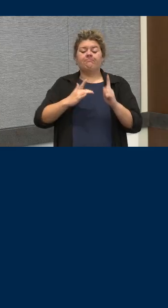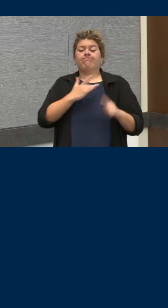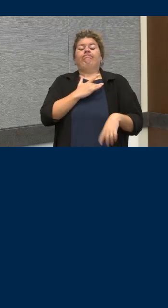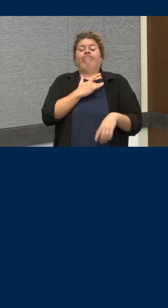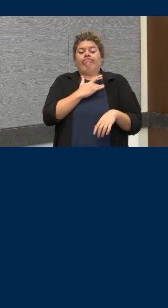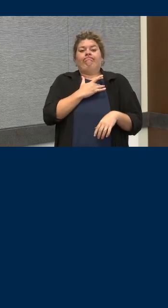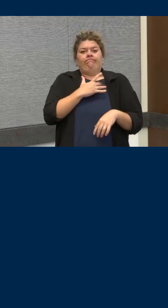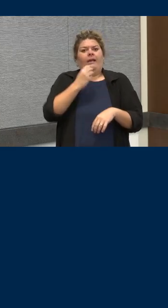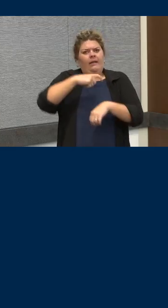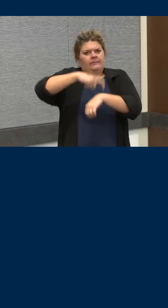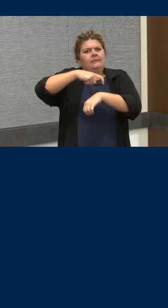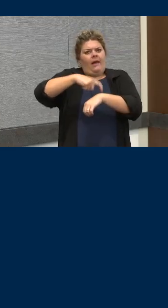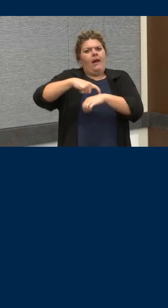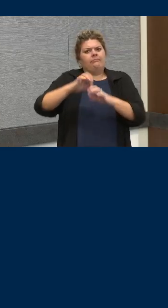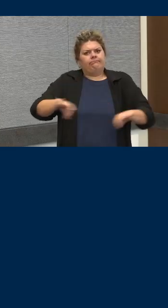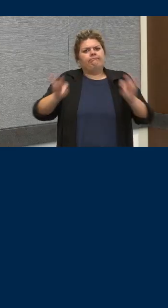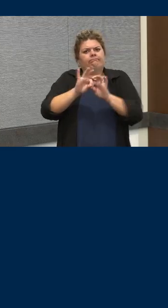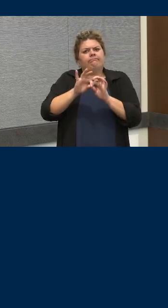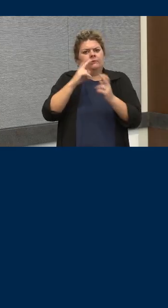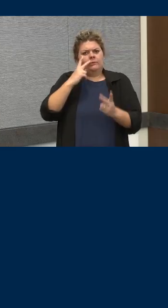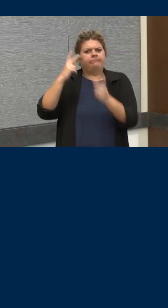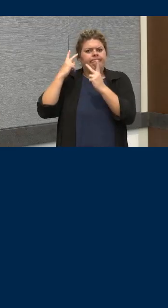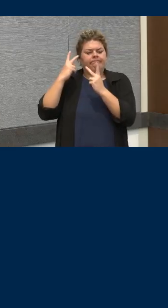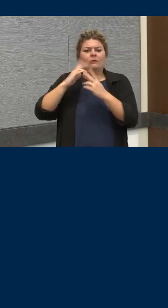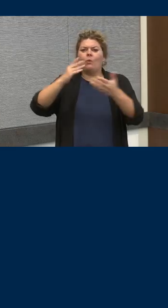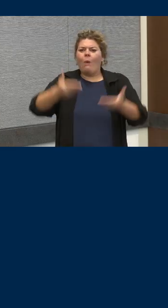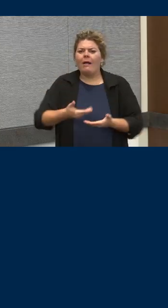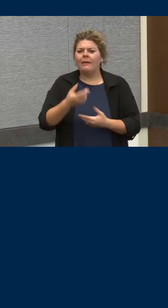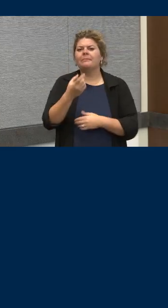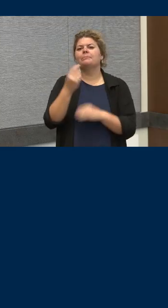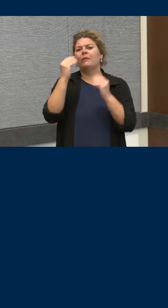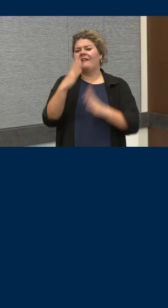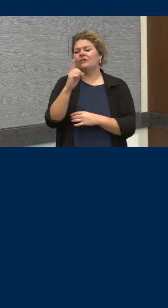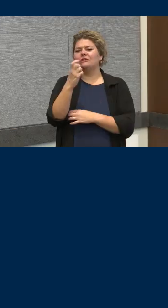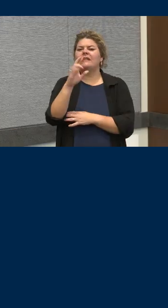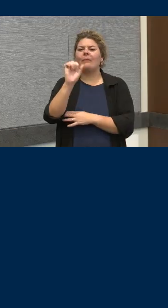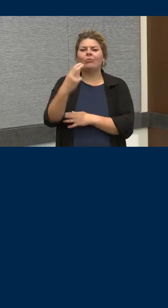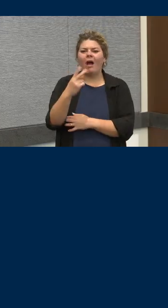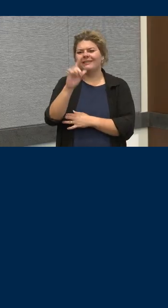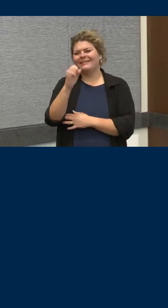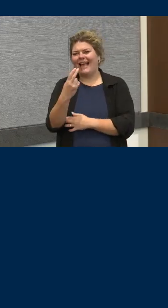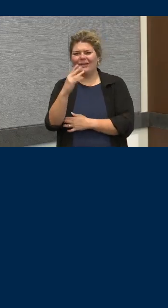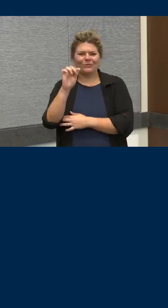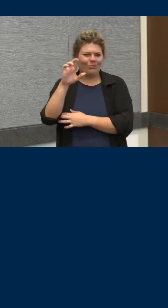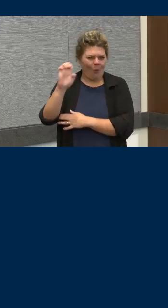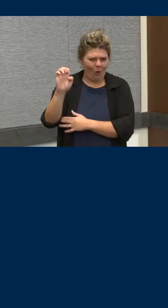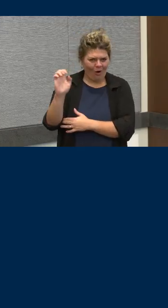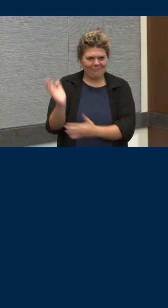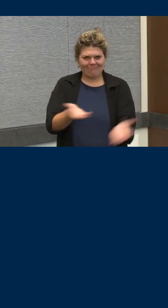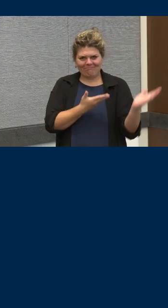timely. Please join me in welcoming Professor Deborah Moore.